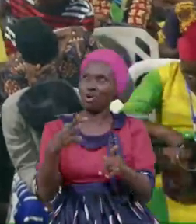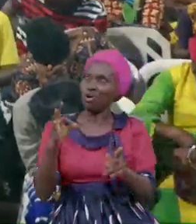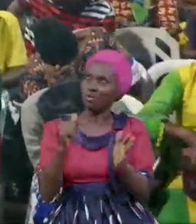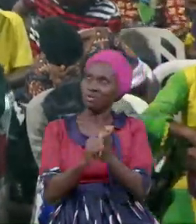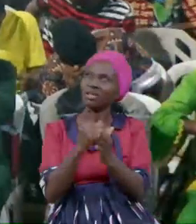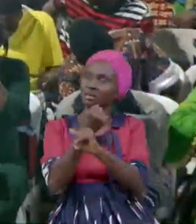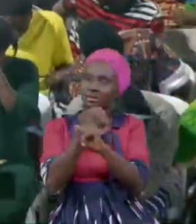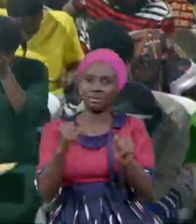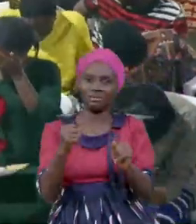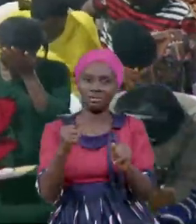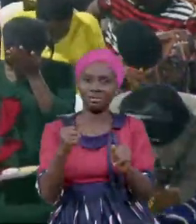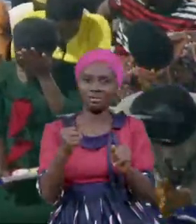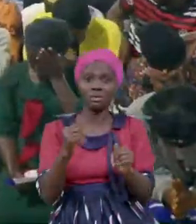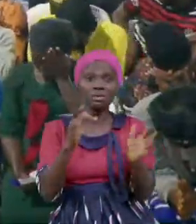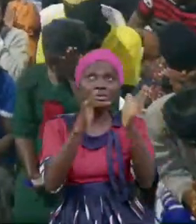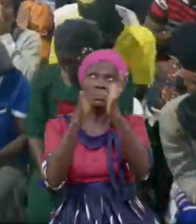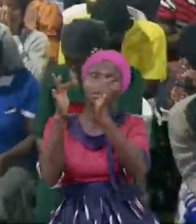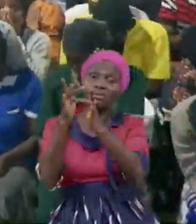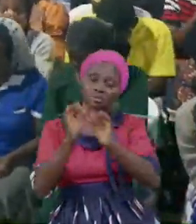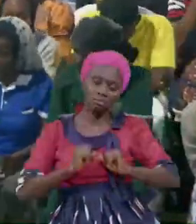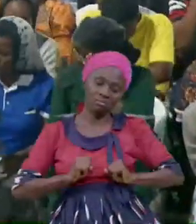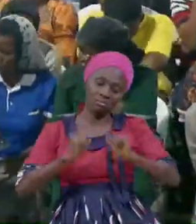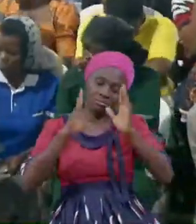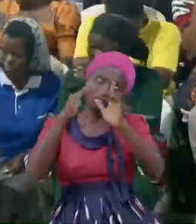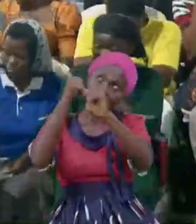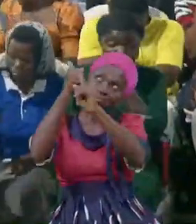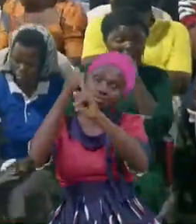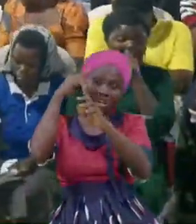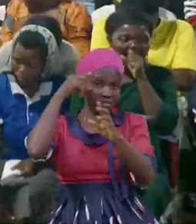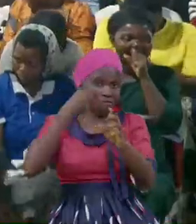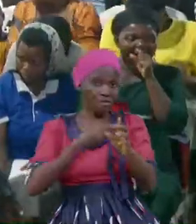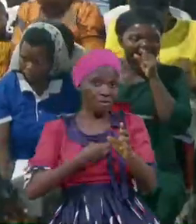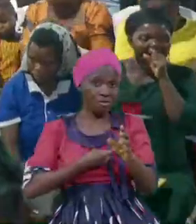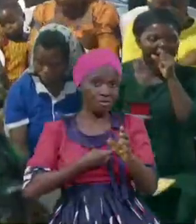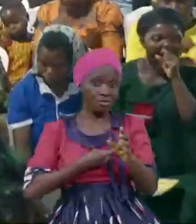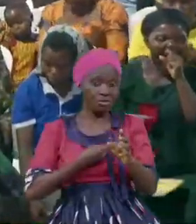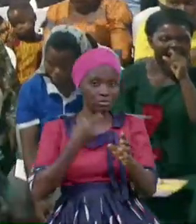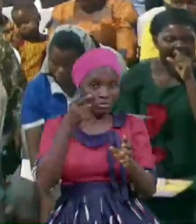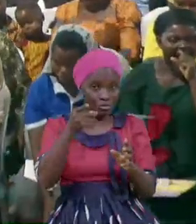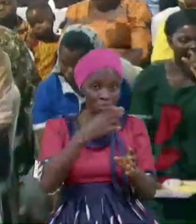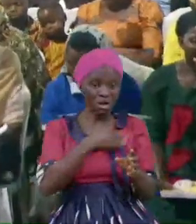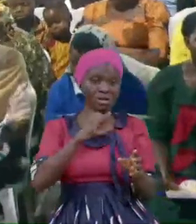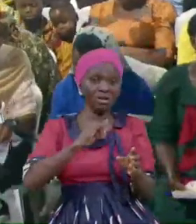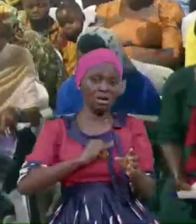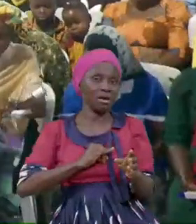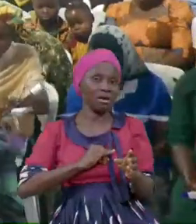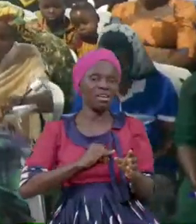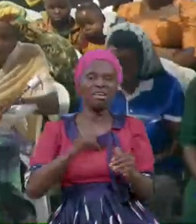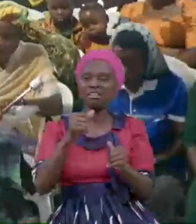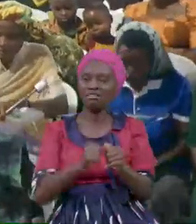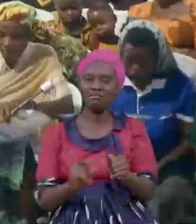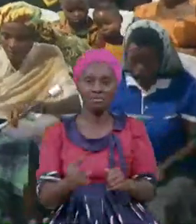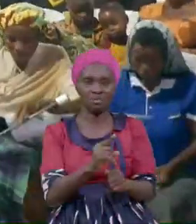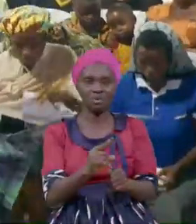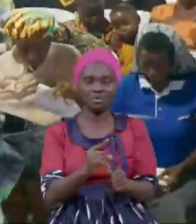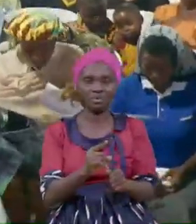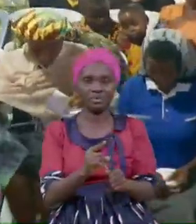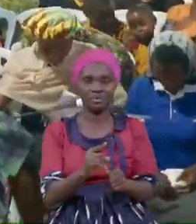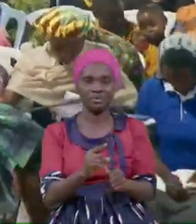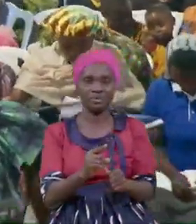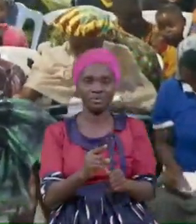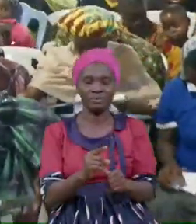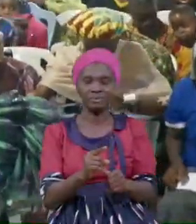himself for us, for you and I. Anyone, everyone, is now available. And you see all that it will